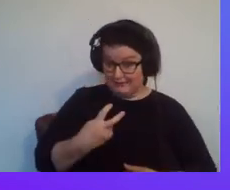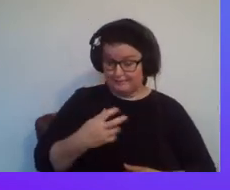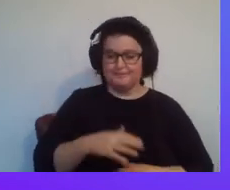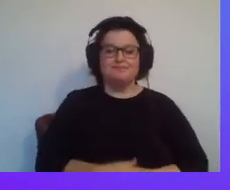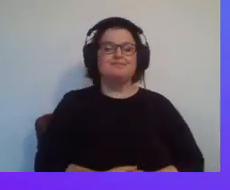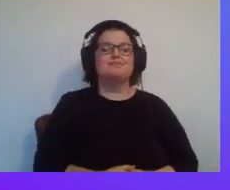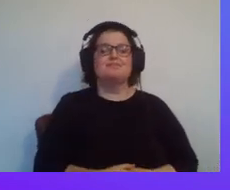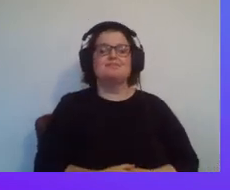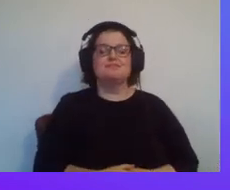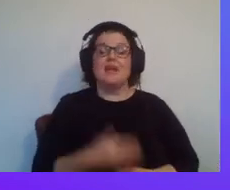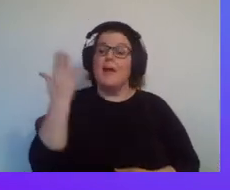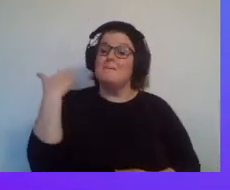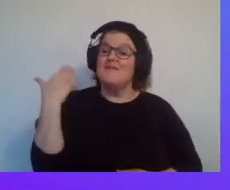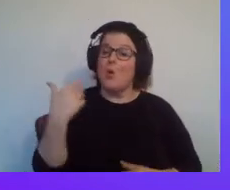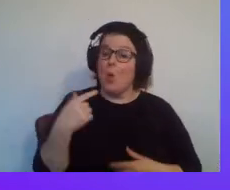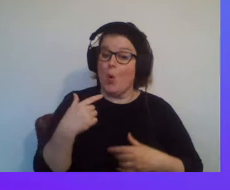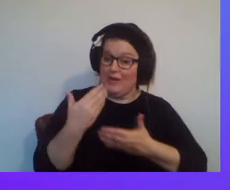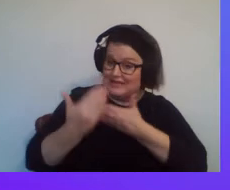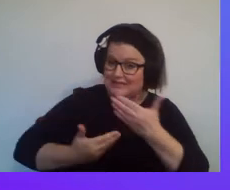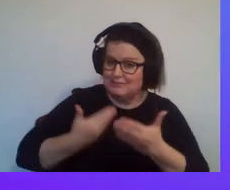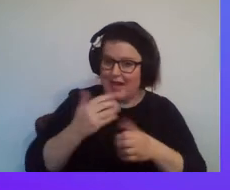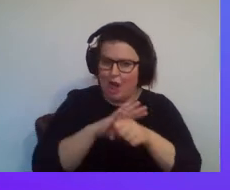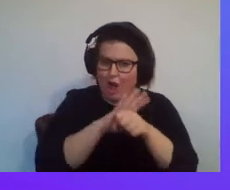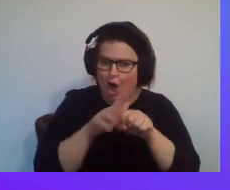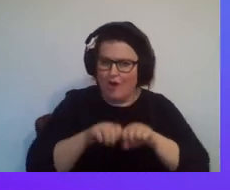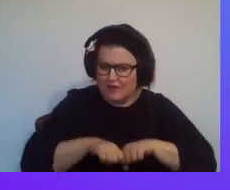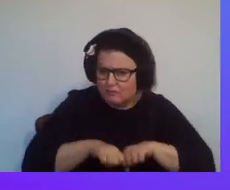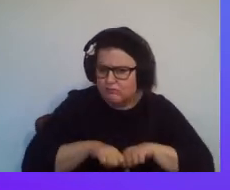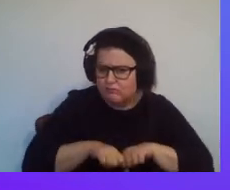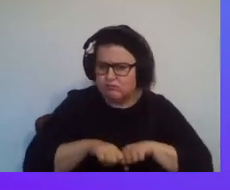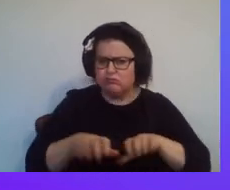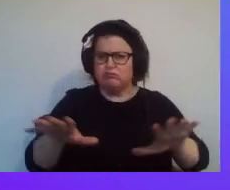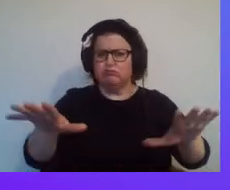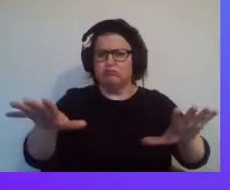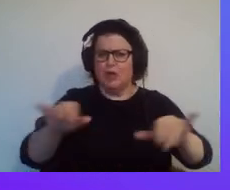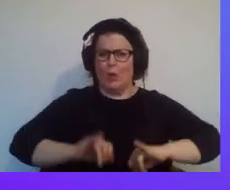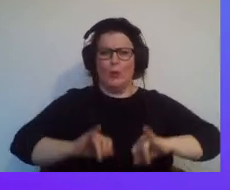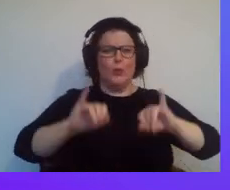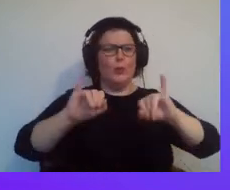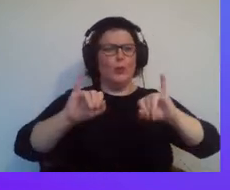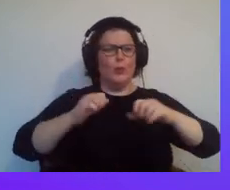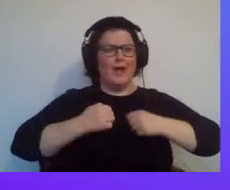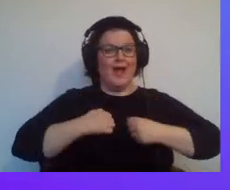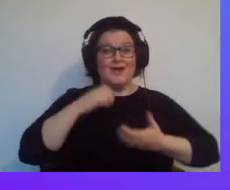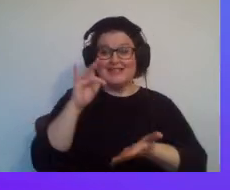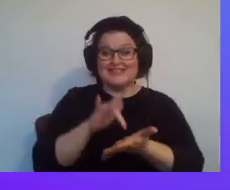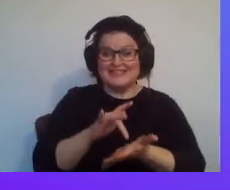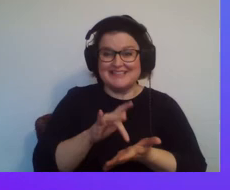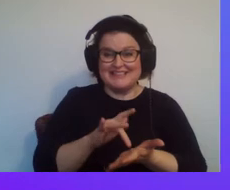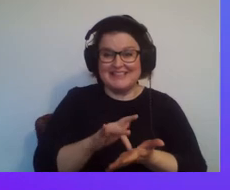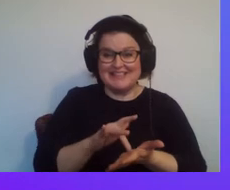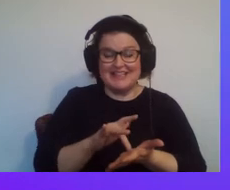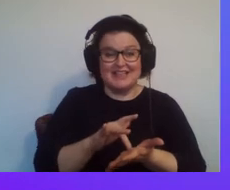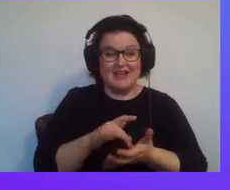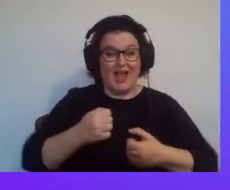COVID pandemic has had a severe impact on our city and indeed on our country. And I've already mentioned that